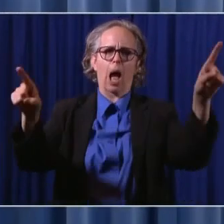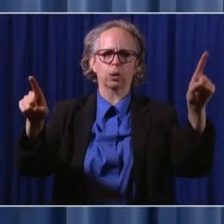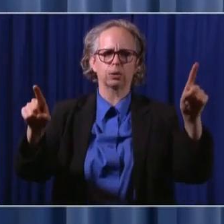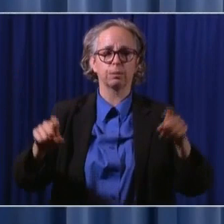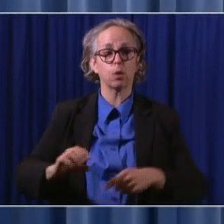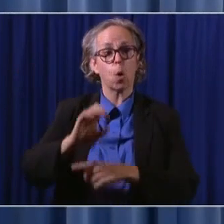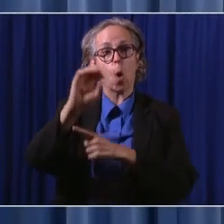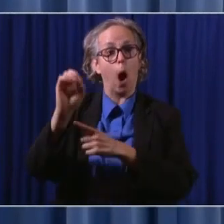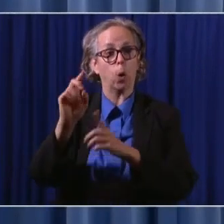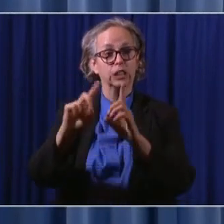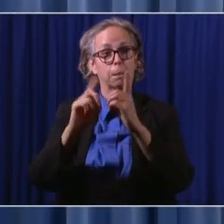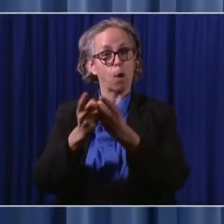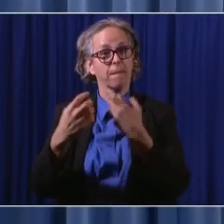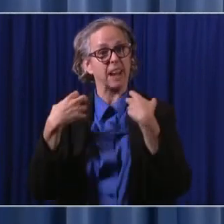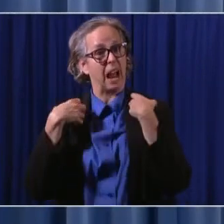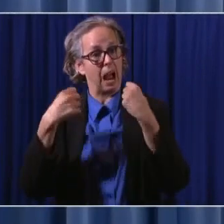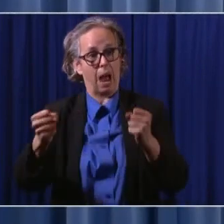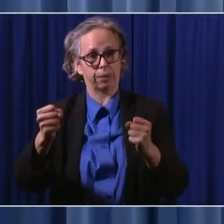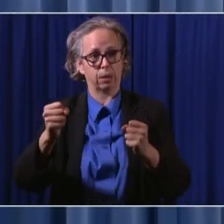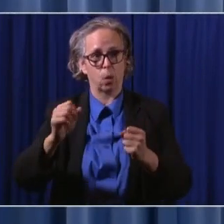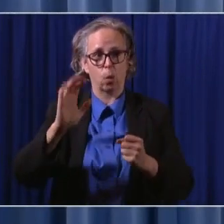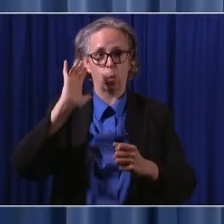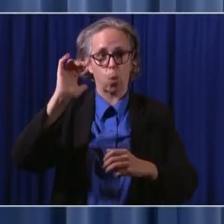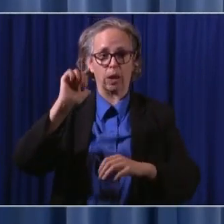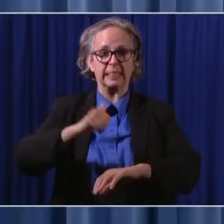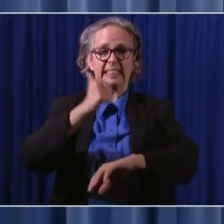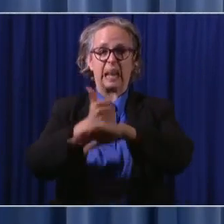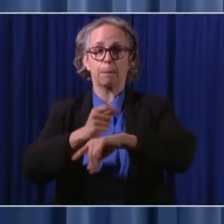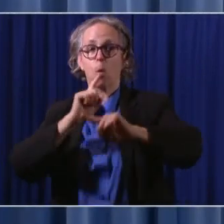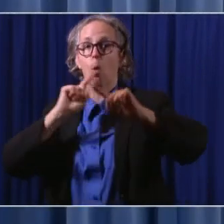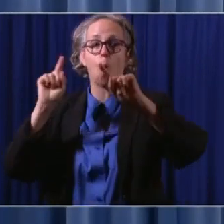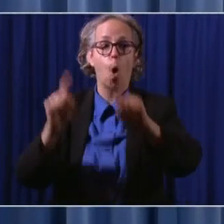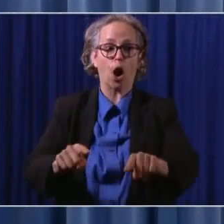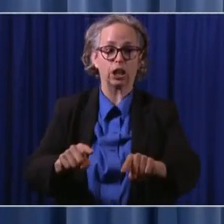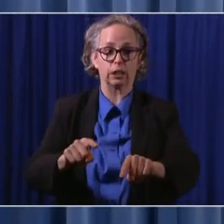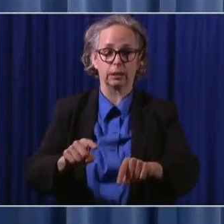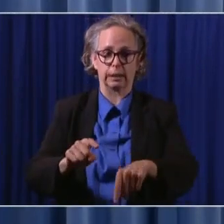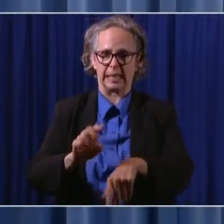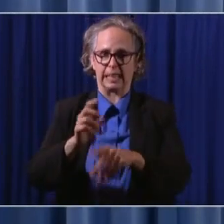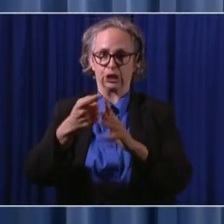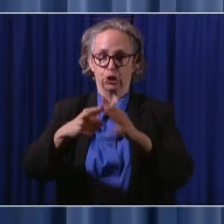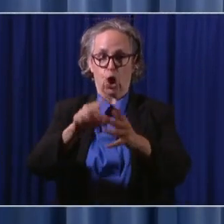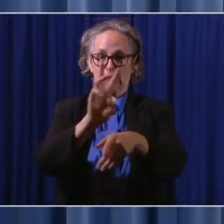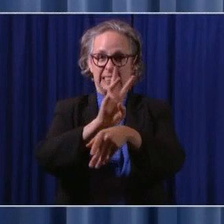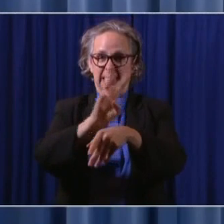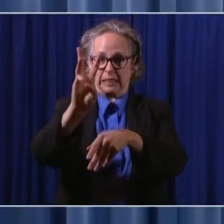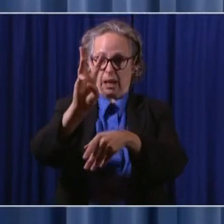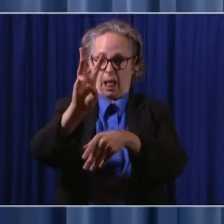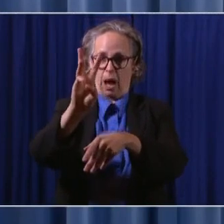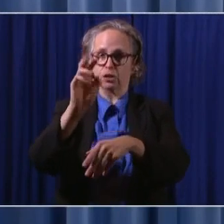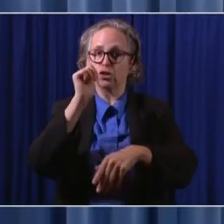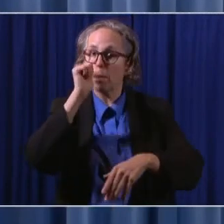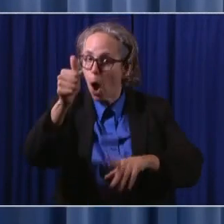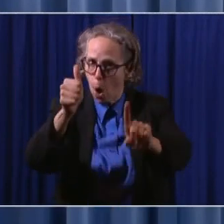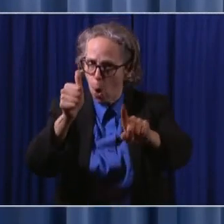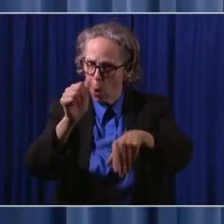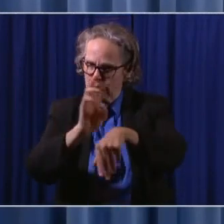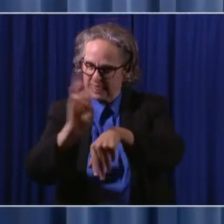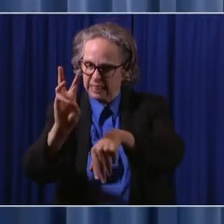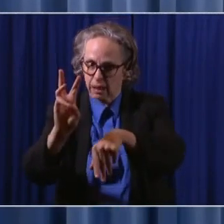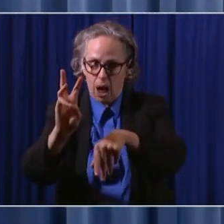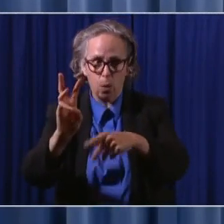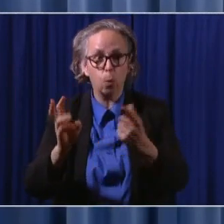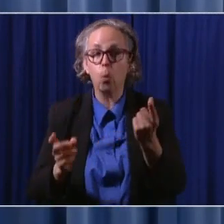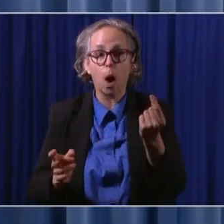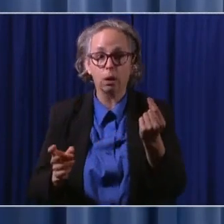order that will be effective at 6 p.m. Tomorrow night. It will impact 7 of our counties. It